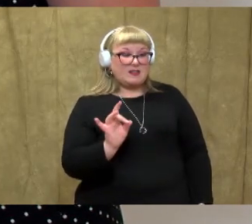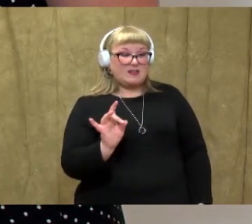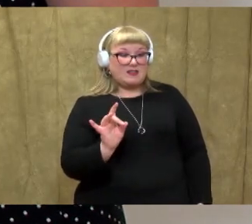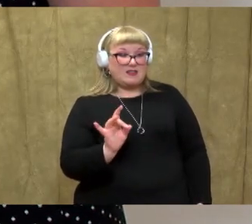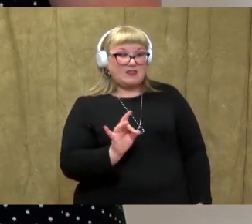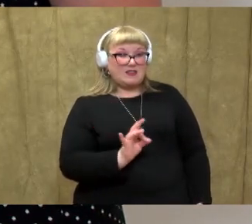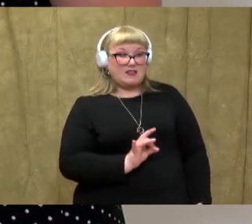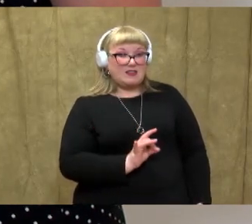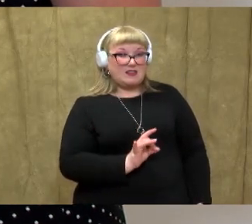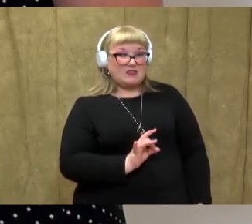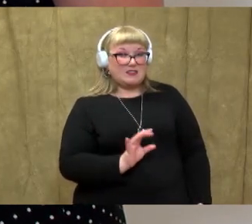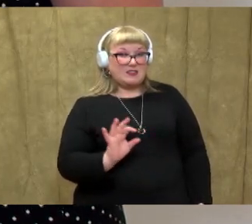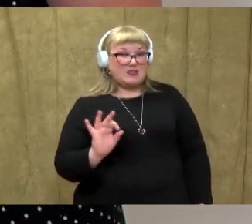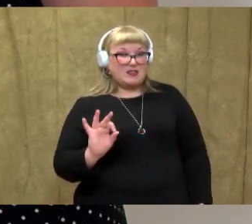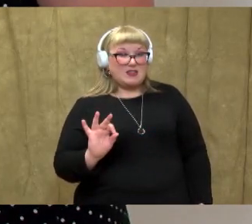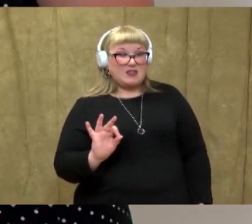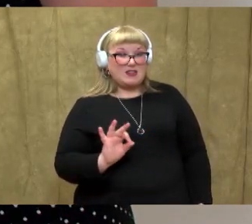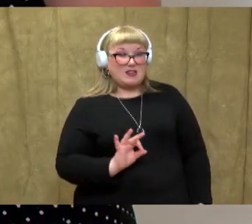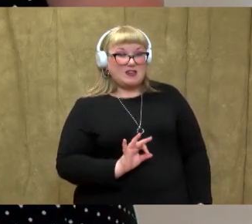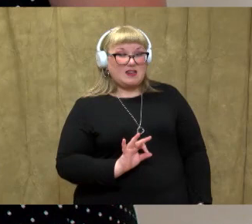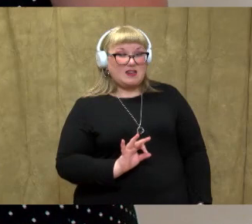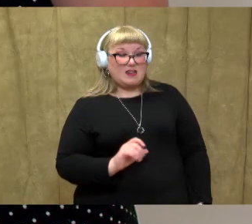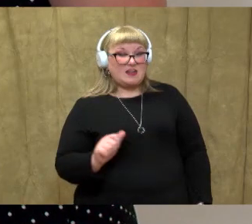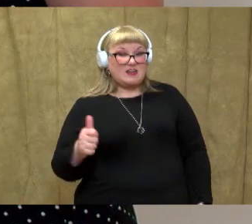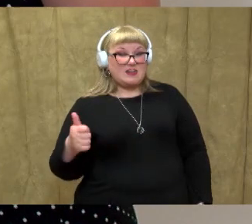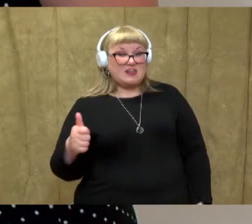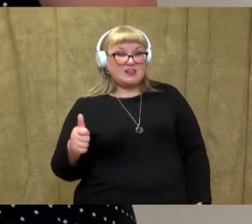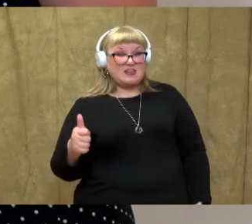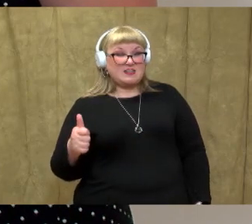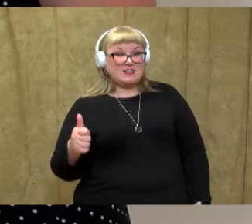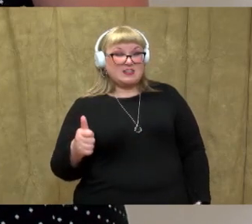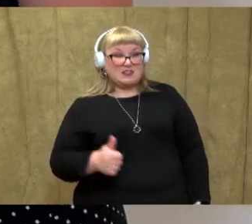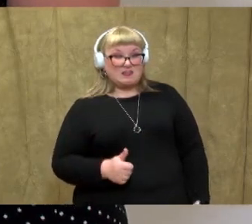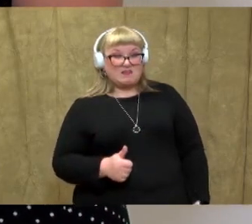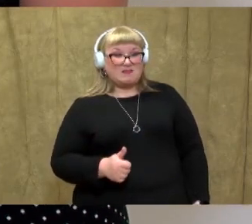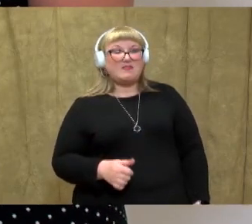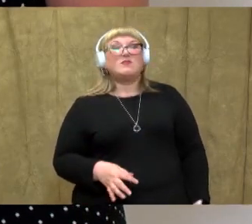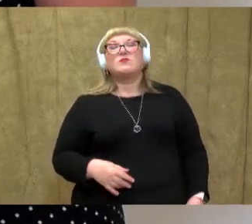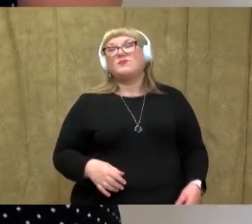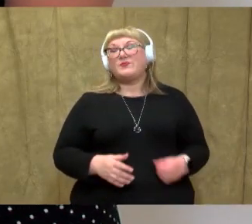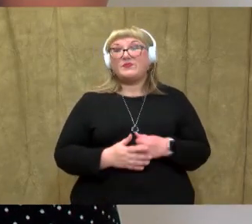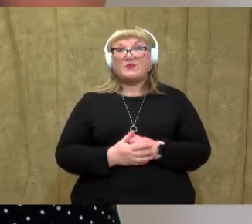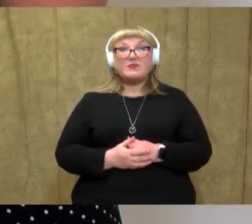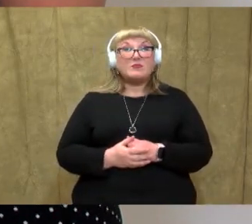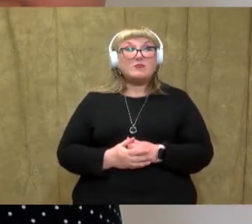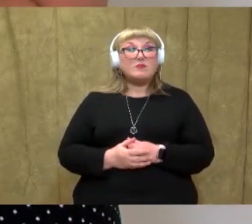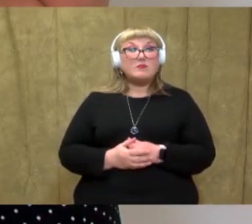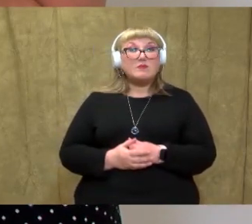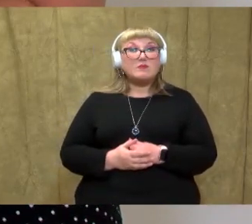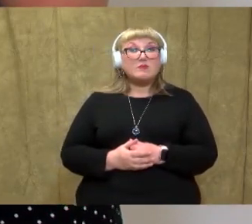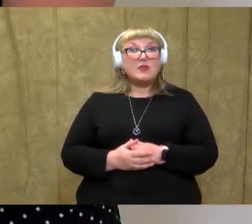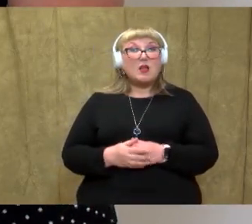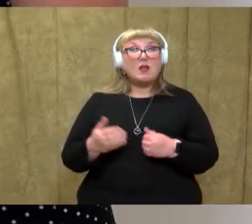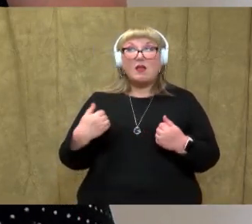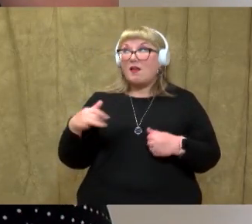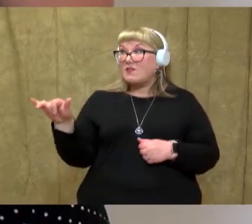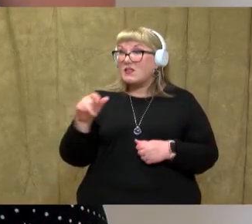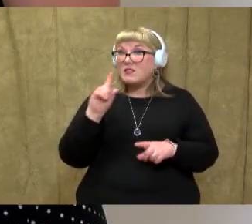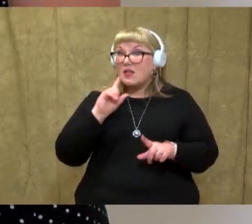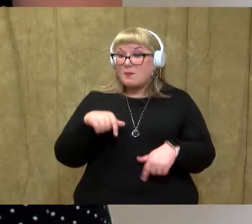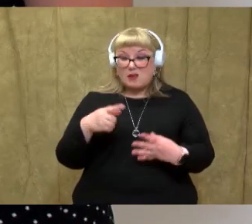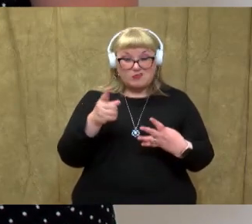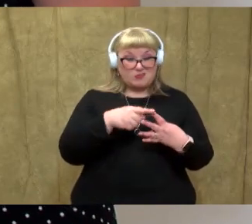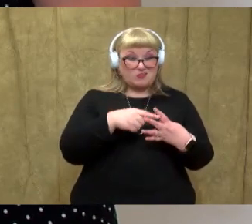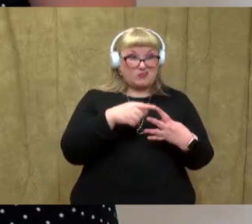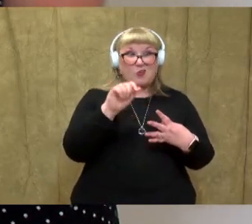7, 8, 9, 10. So did we get the same answer from